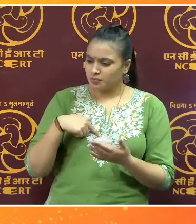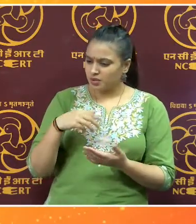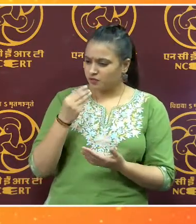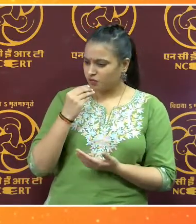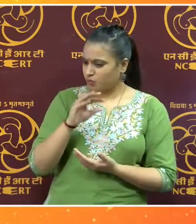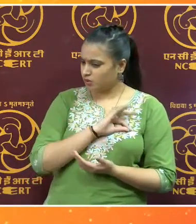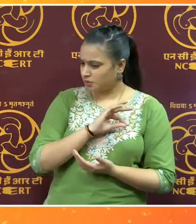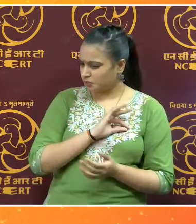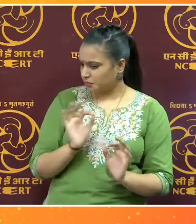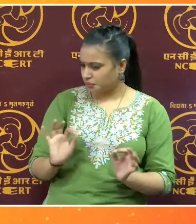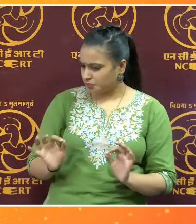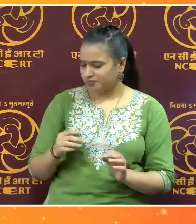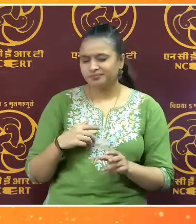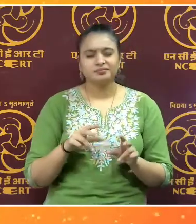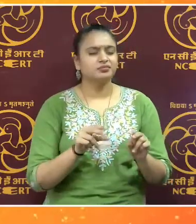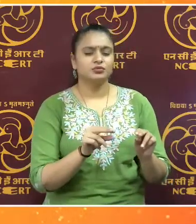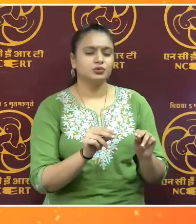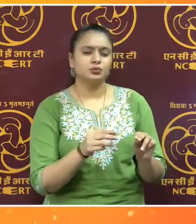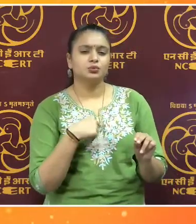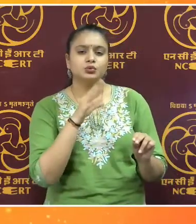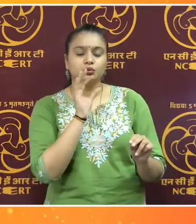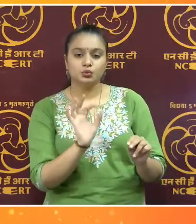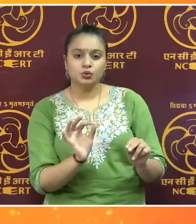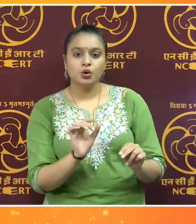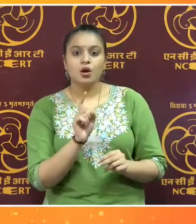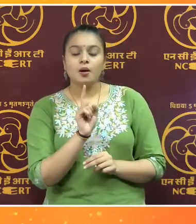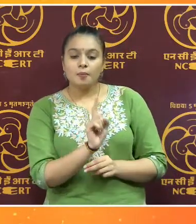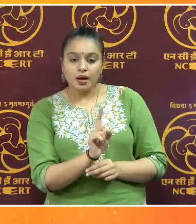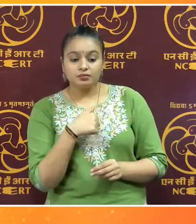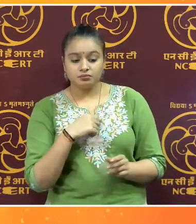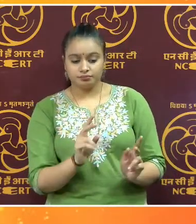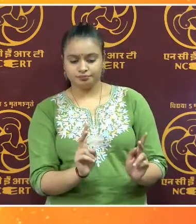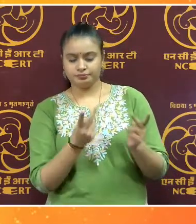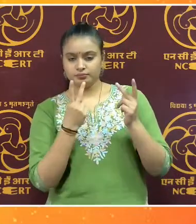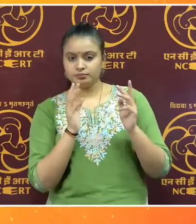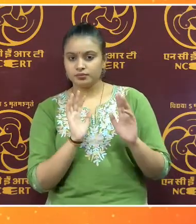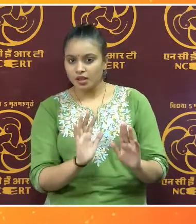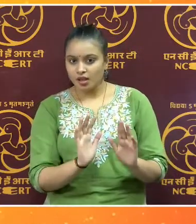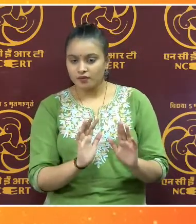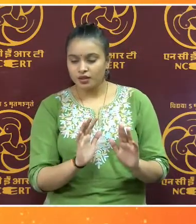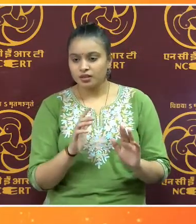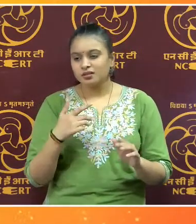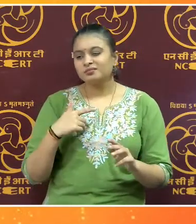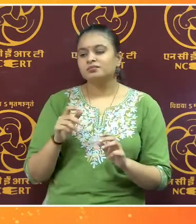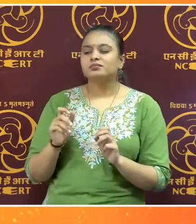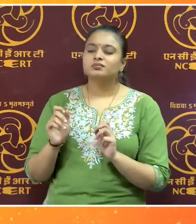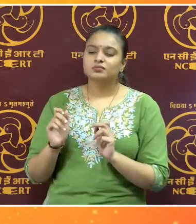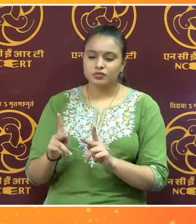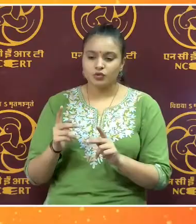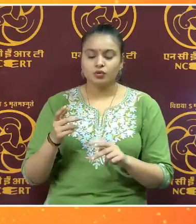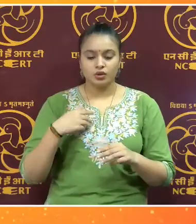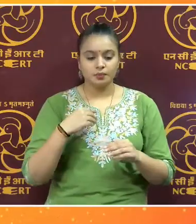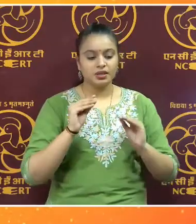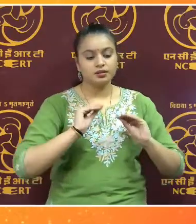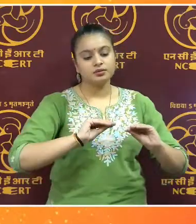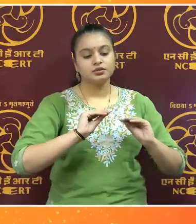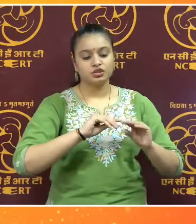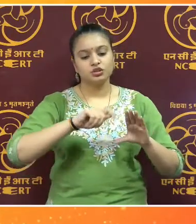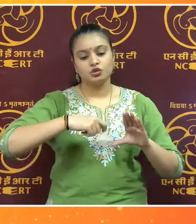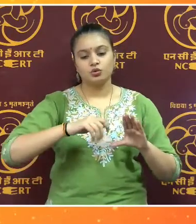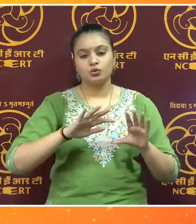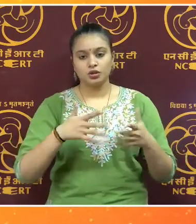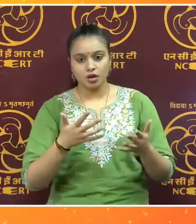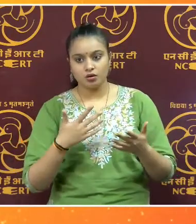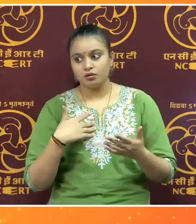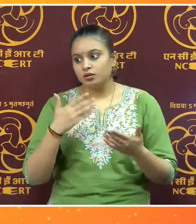food. No, not exactly, but it was different. Never mind, I will teach you to cook. Oh God,